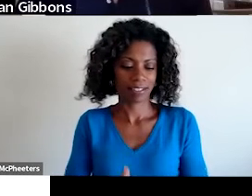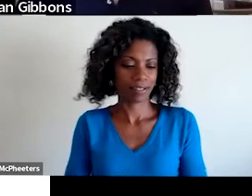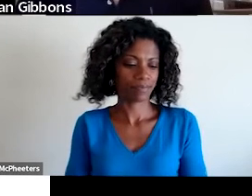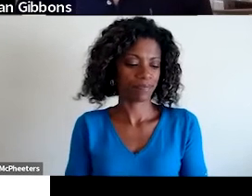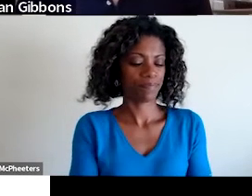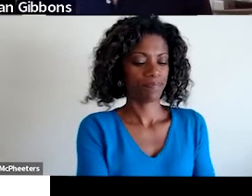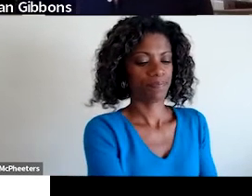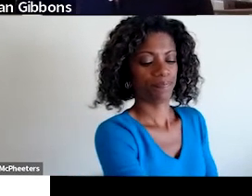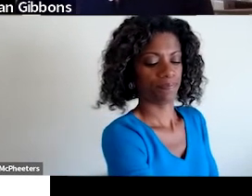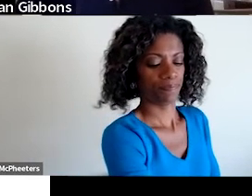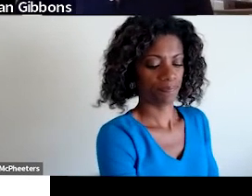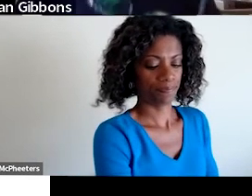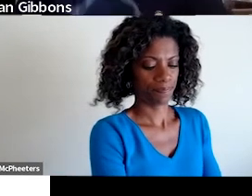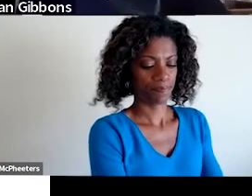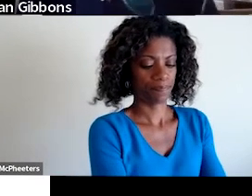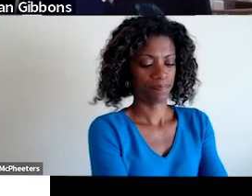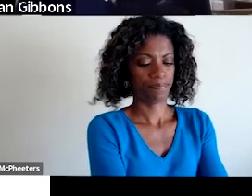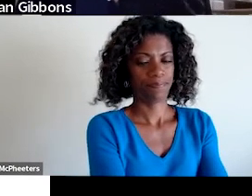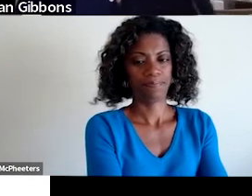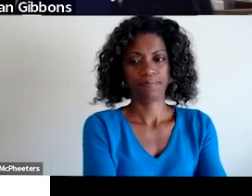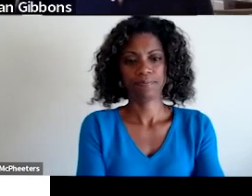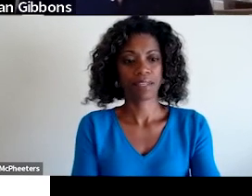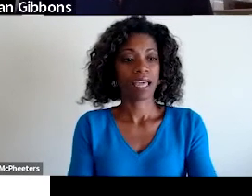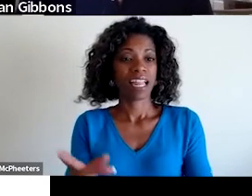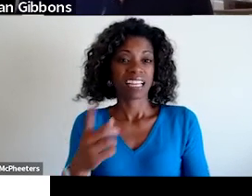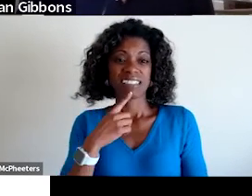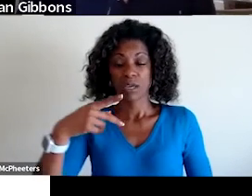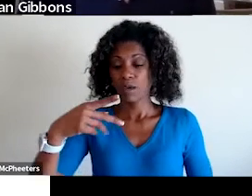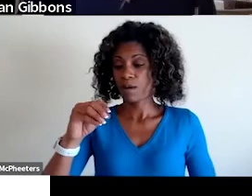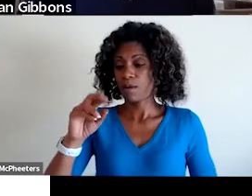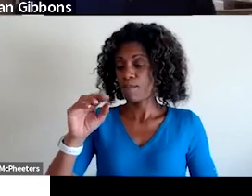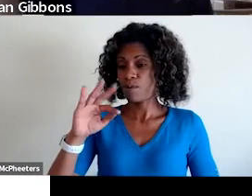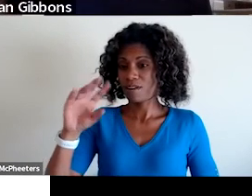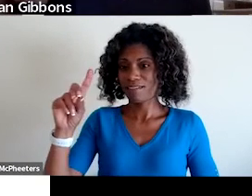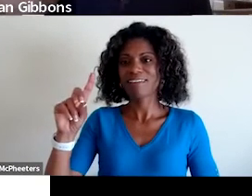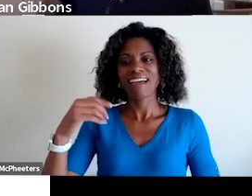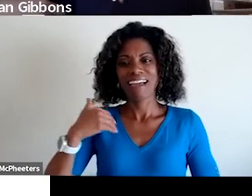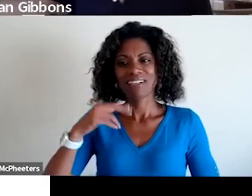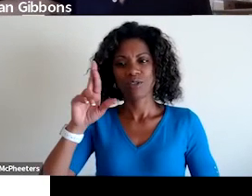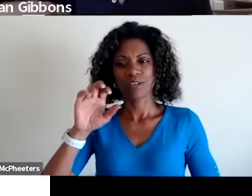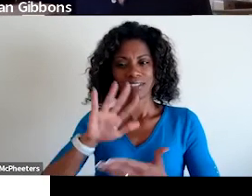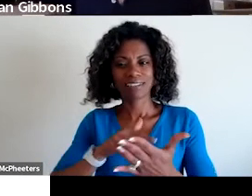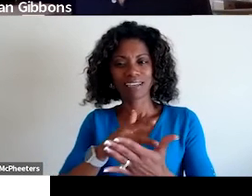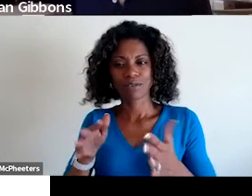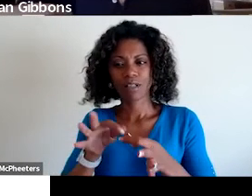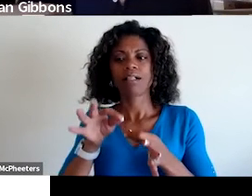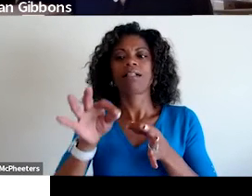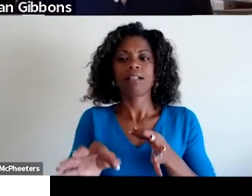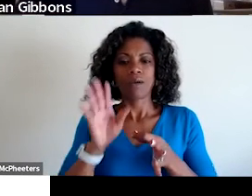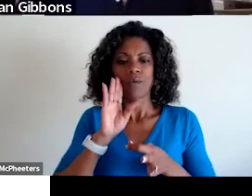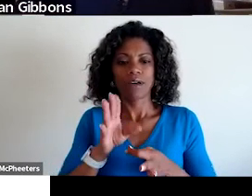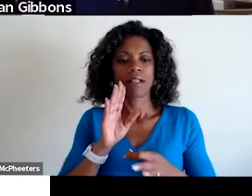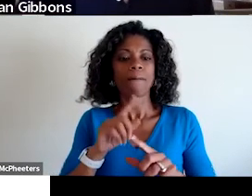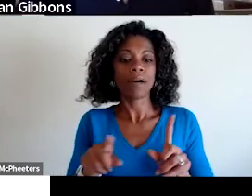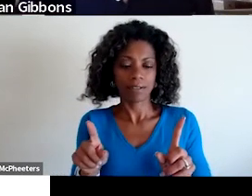one more time. As I just said, Portland had to reschedule because it was beastly hot up there. Hopefully temperatures coming back closer to normal, what they're used